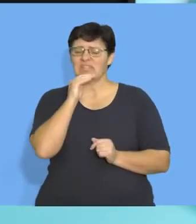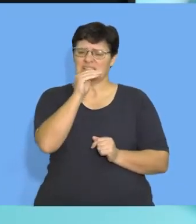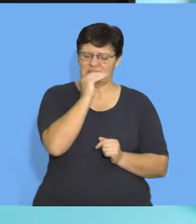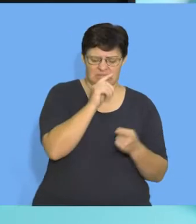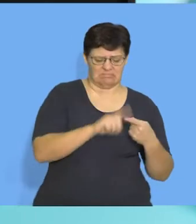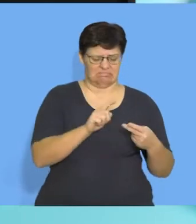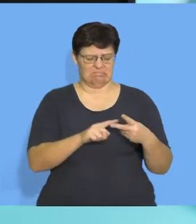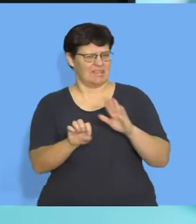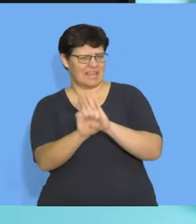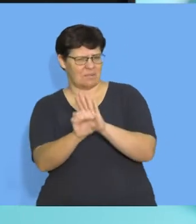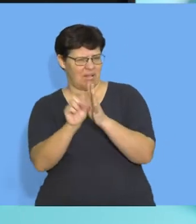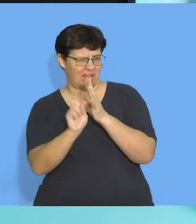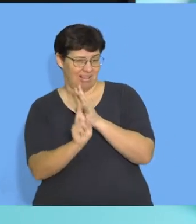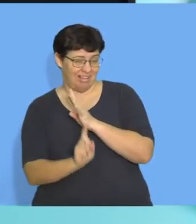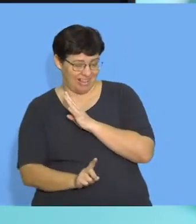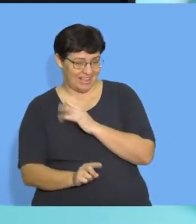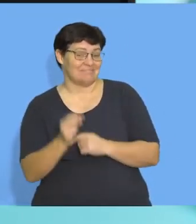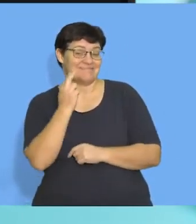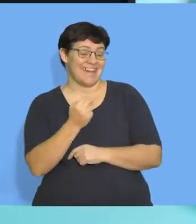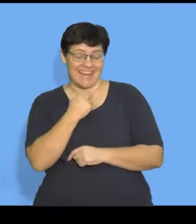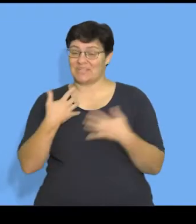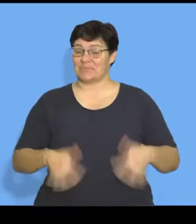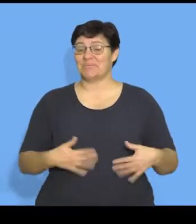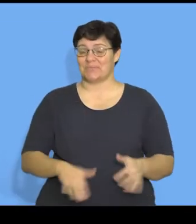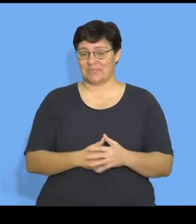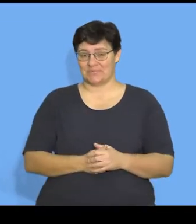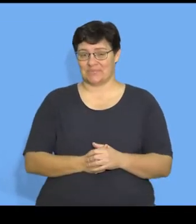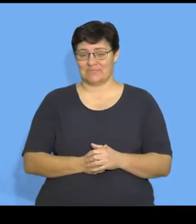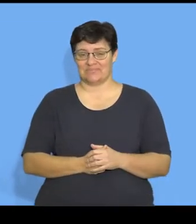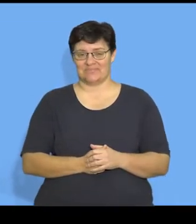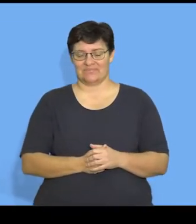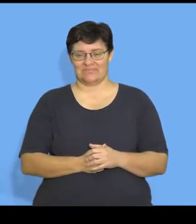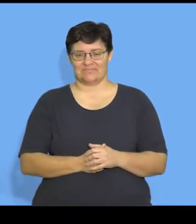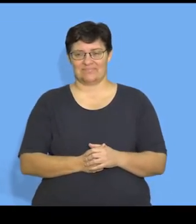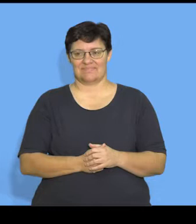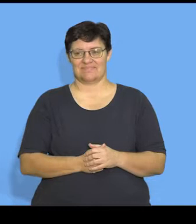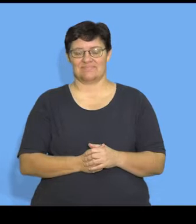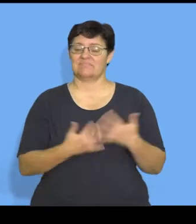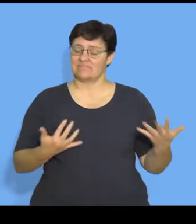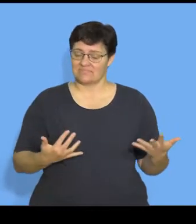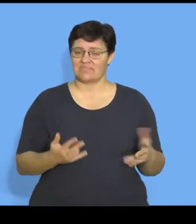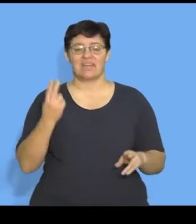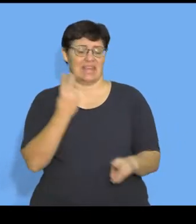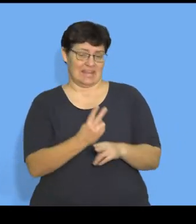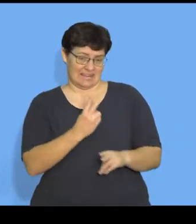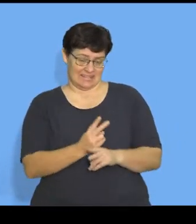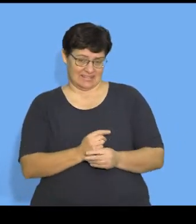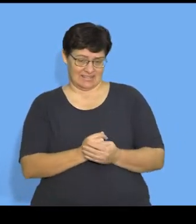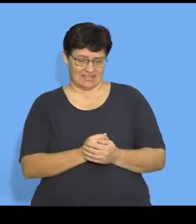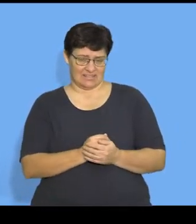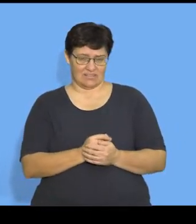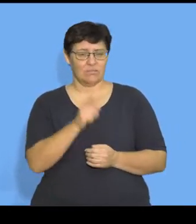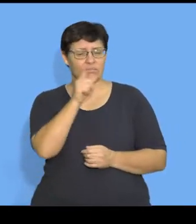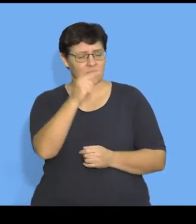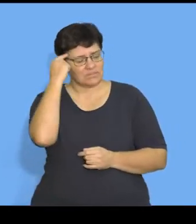examples and all sorts of things. It's such a nice section. Right, let's just get going. Once again, I want